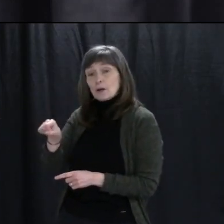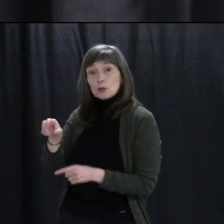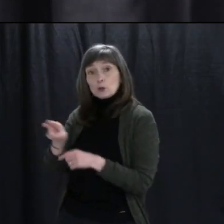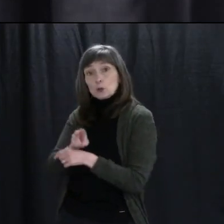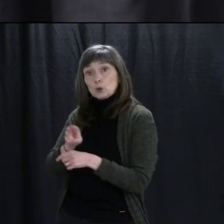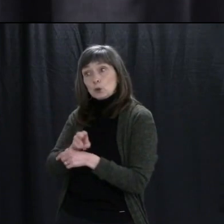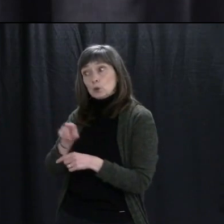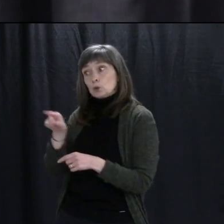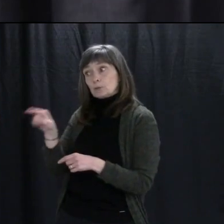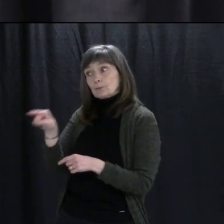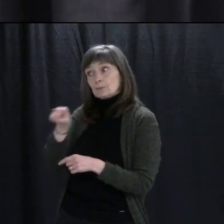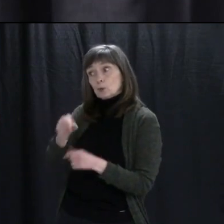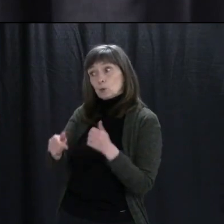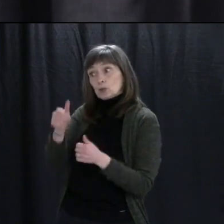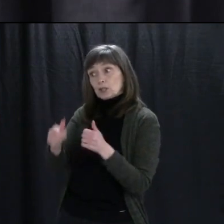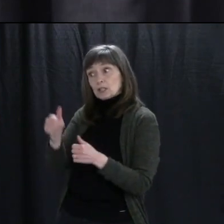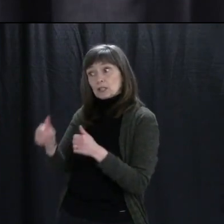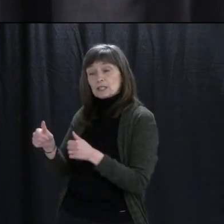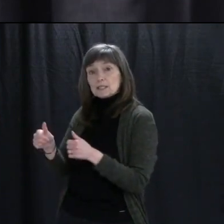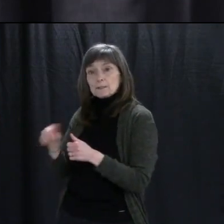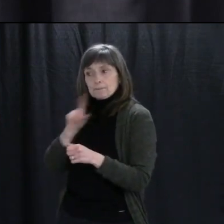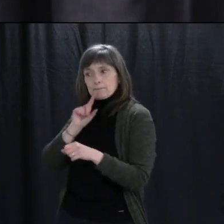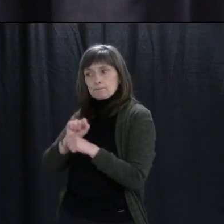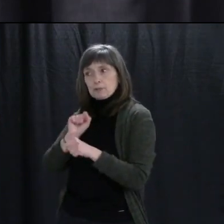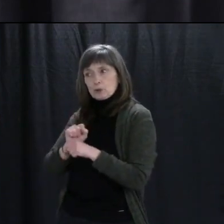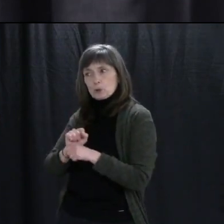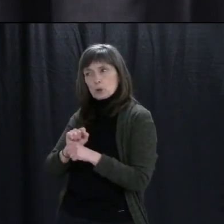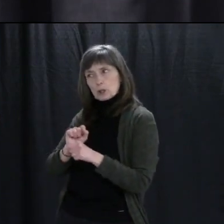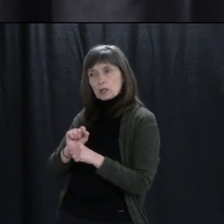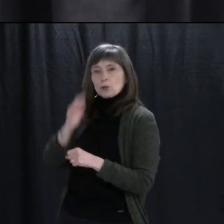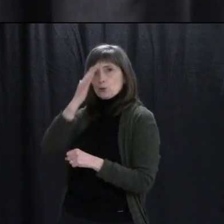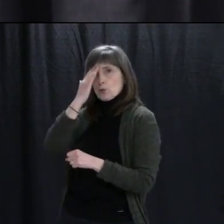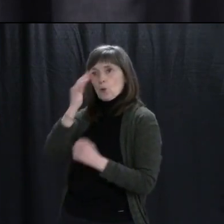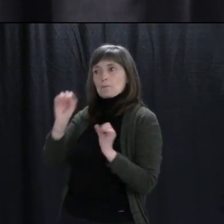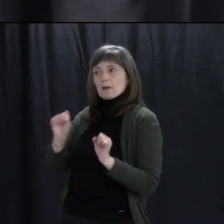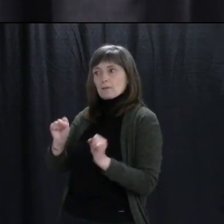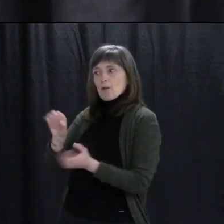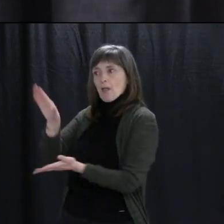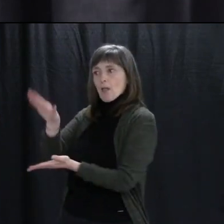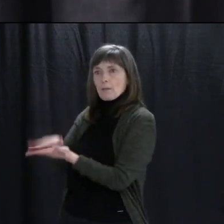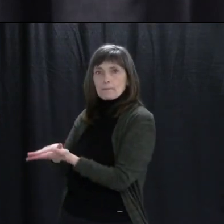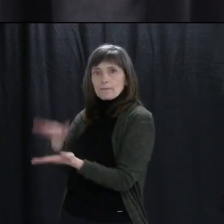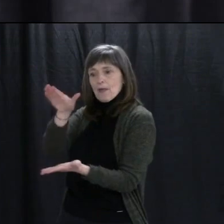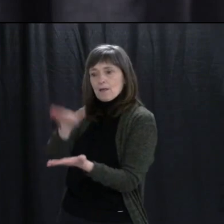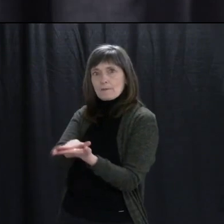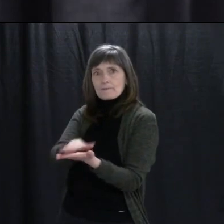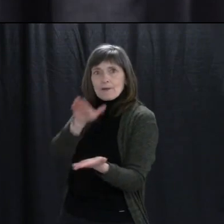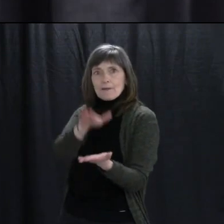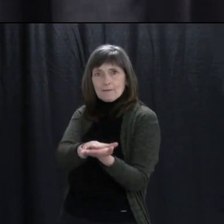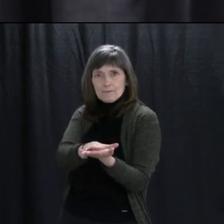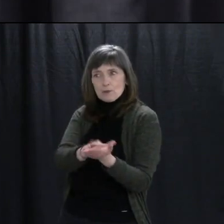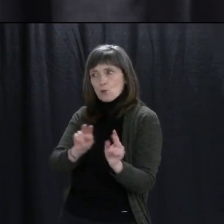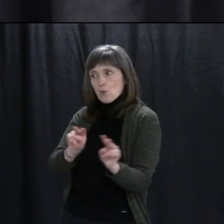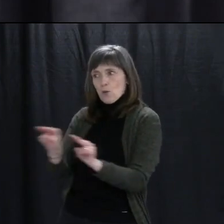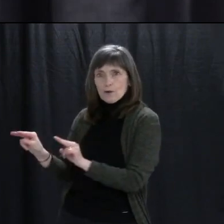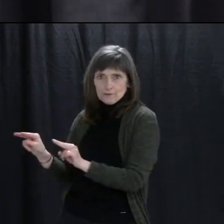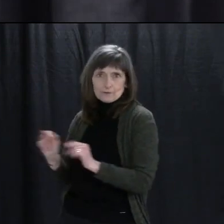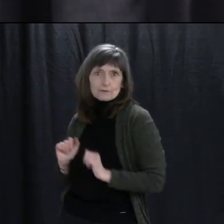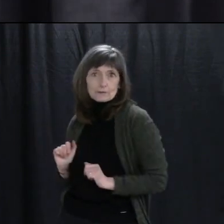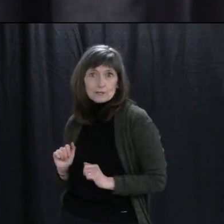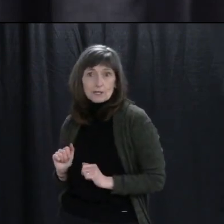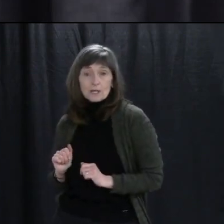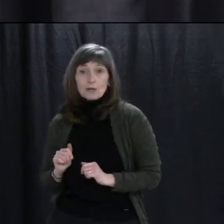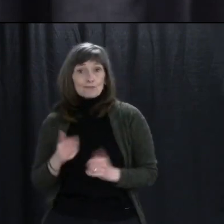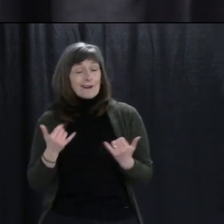PPE is done in the context of limited supply and constraints. And until we can guarantee